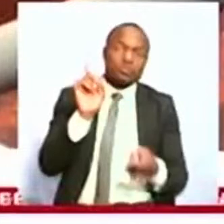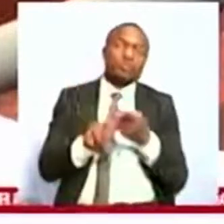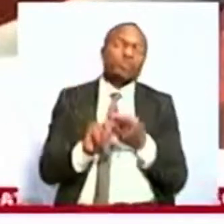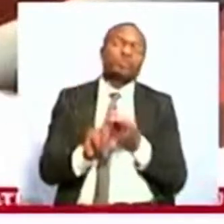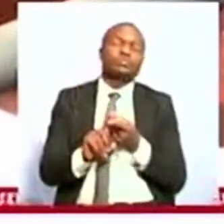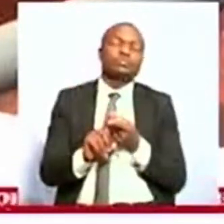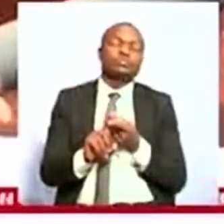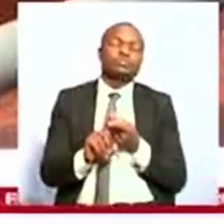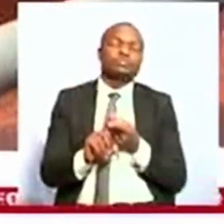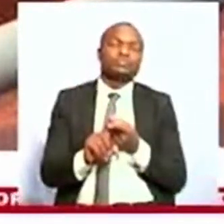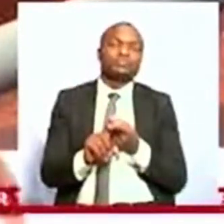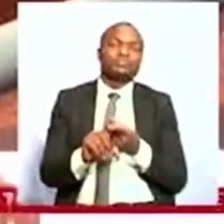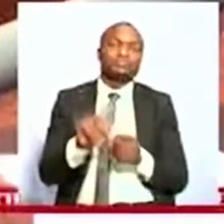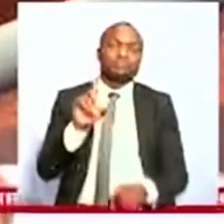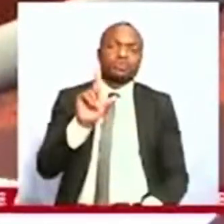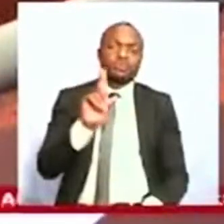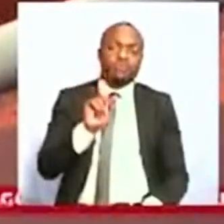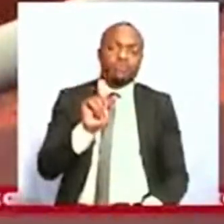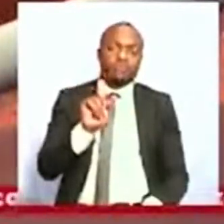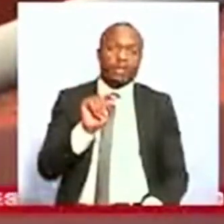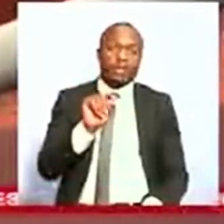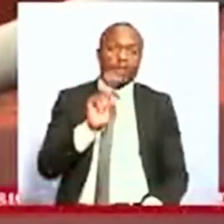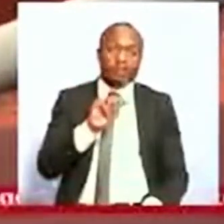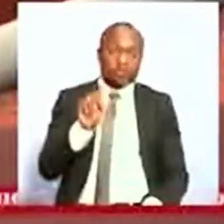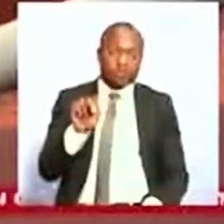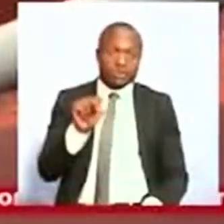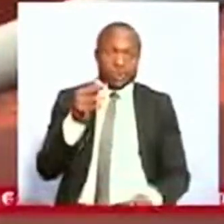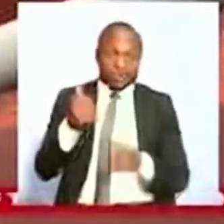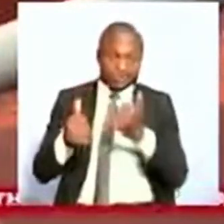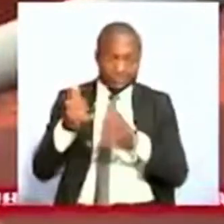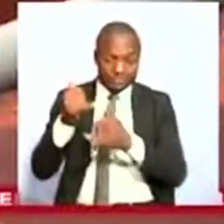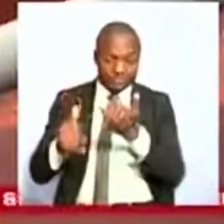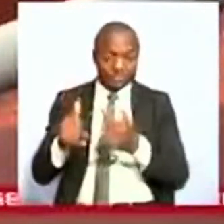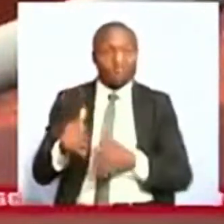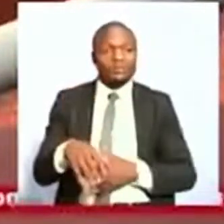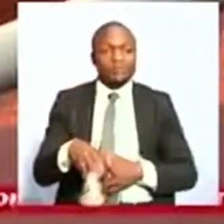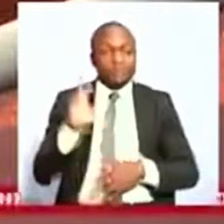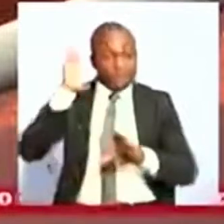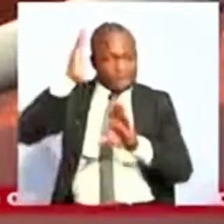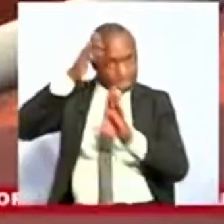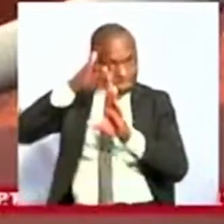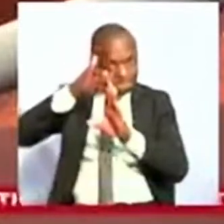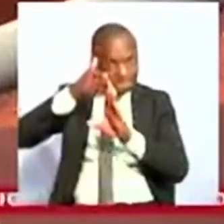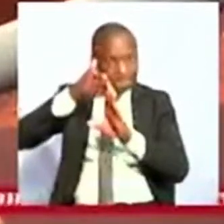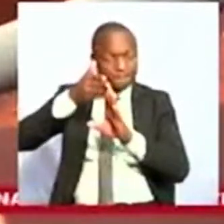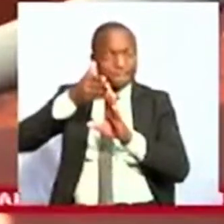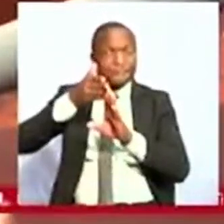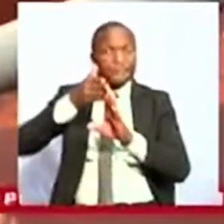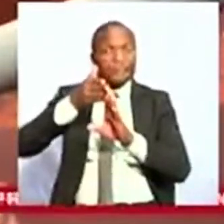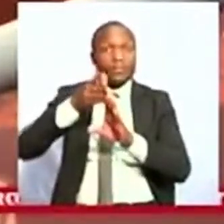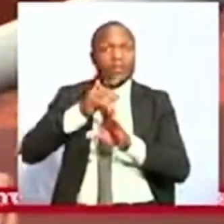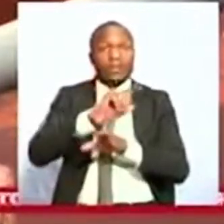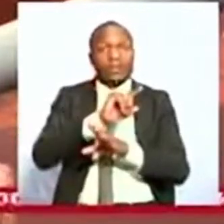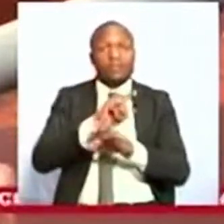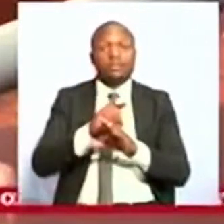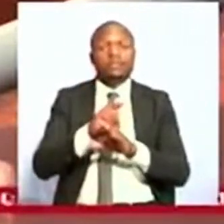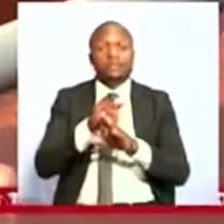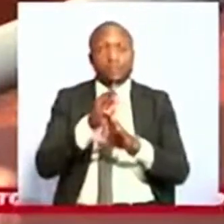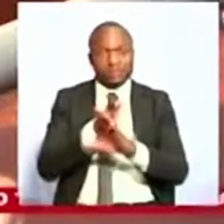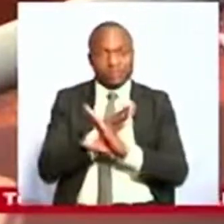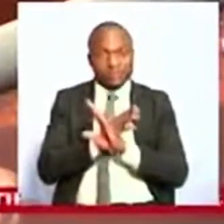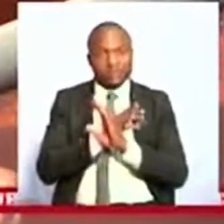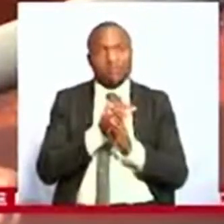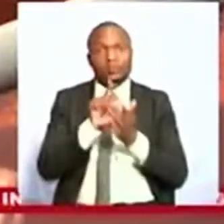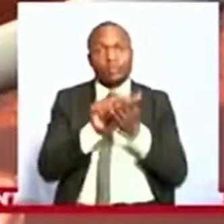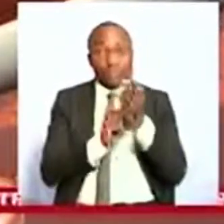page 22. In conclusion, I'll go straight into the ZLDC findings and recommendations, and